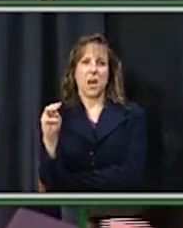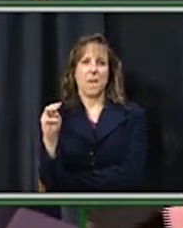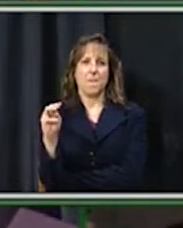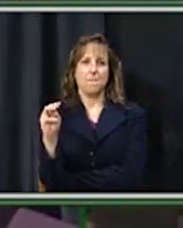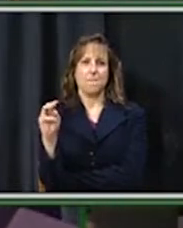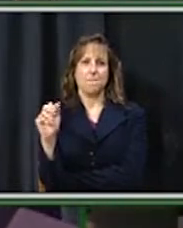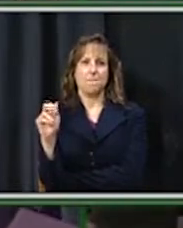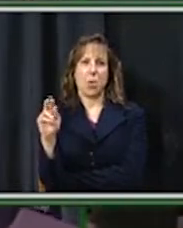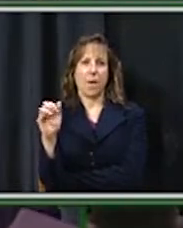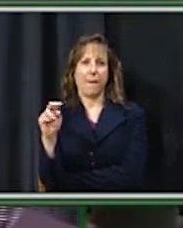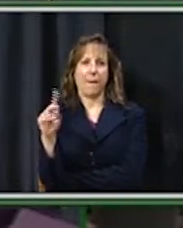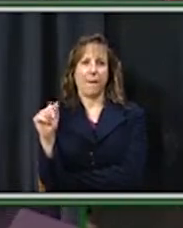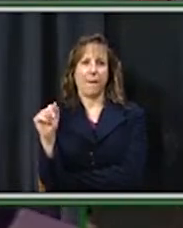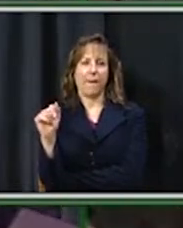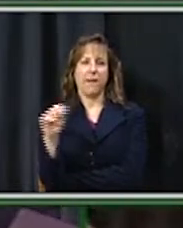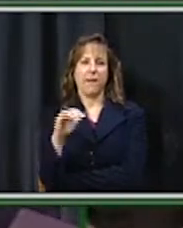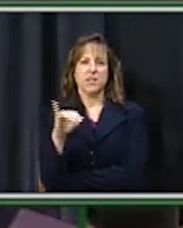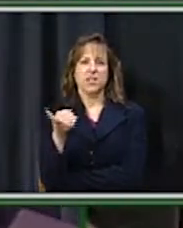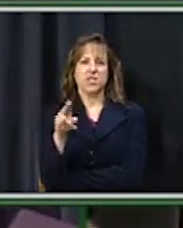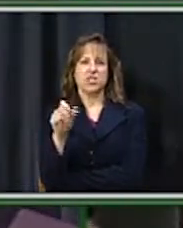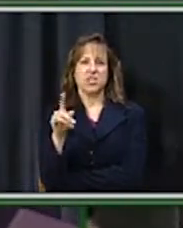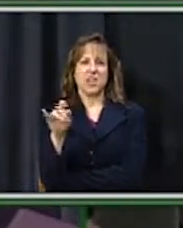Justin Piper.